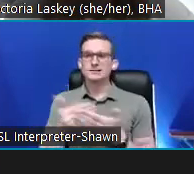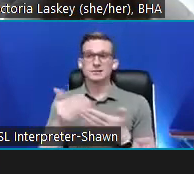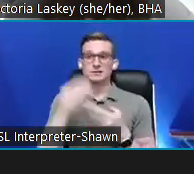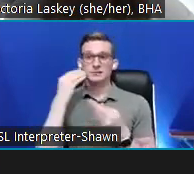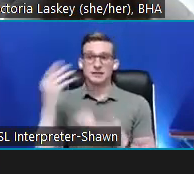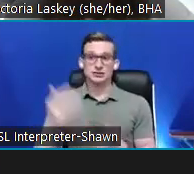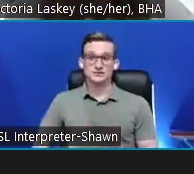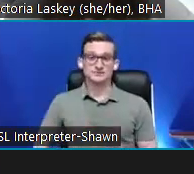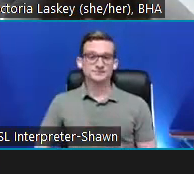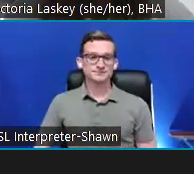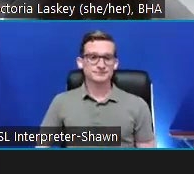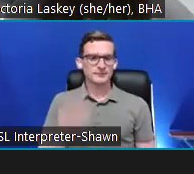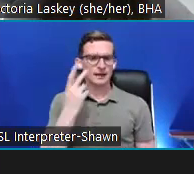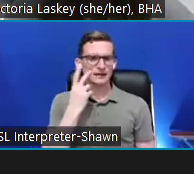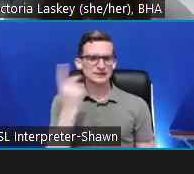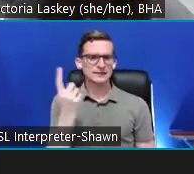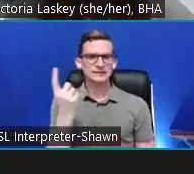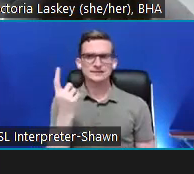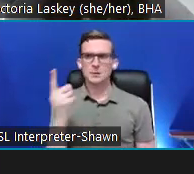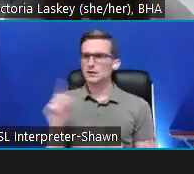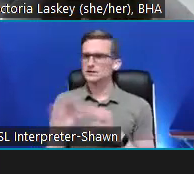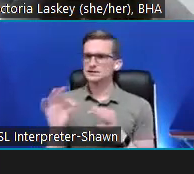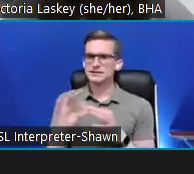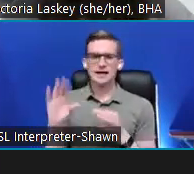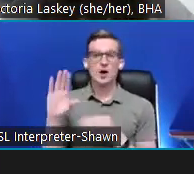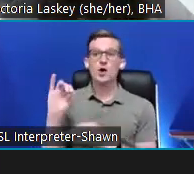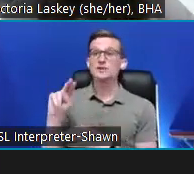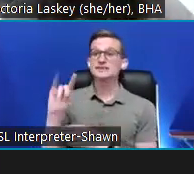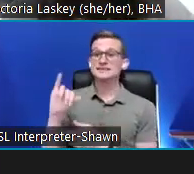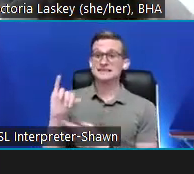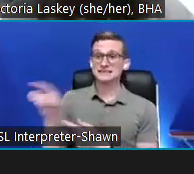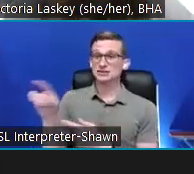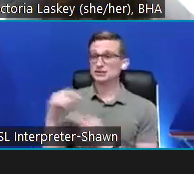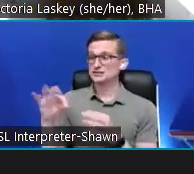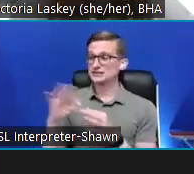And I see Cindy said that she will offer some suggestions. Appreciate that.